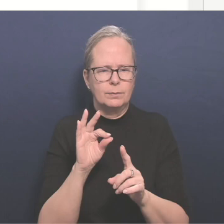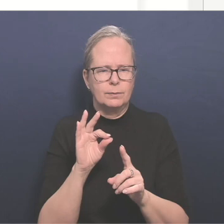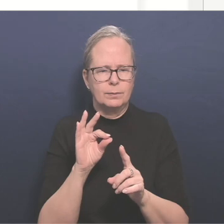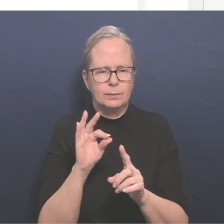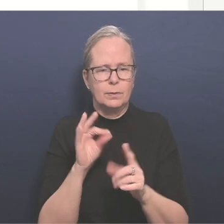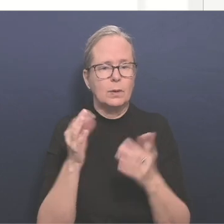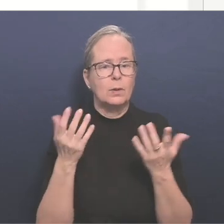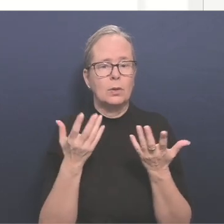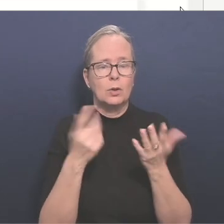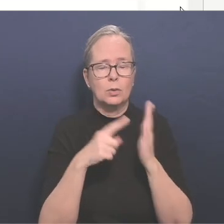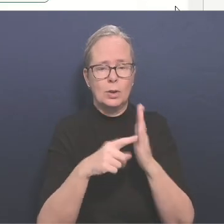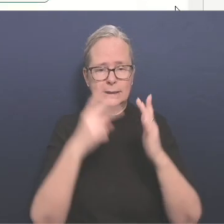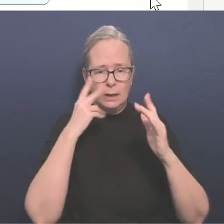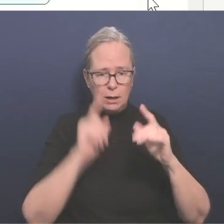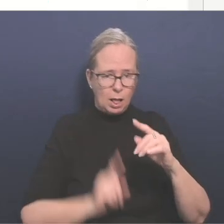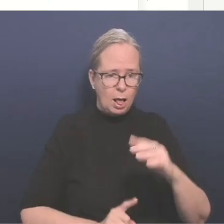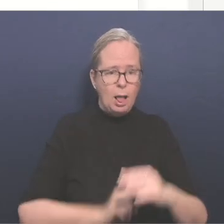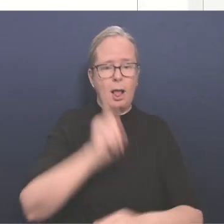inquiries.